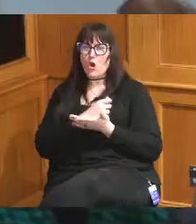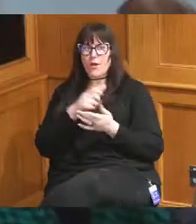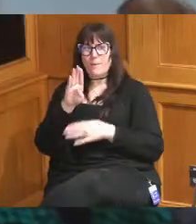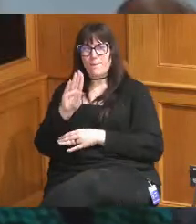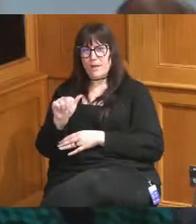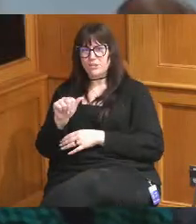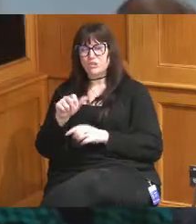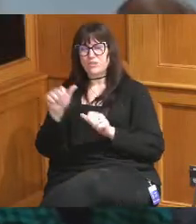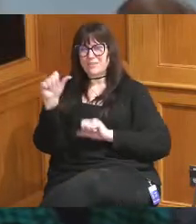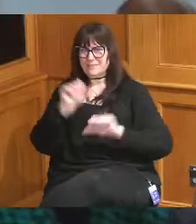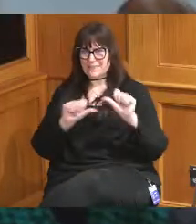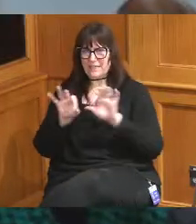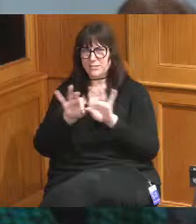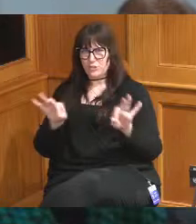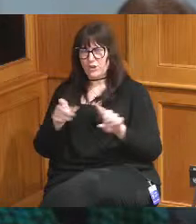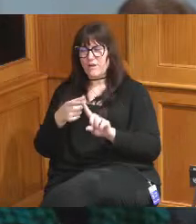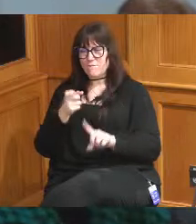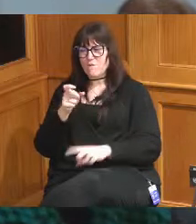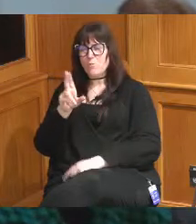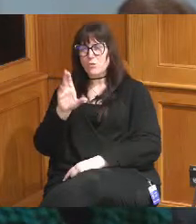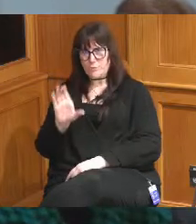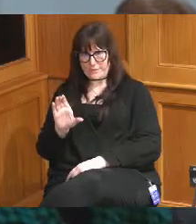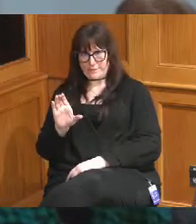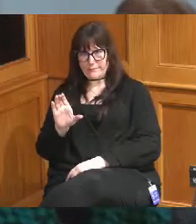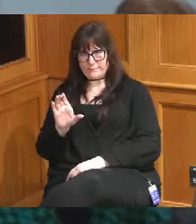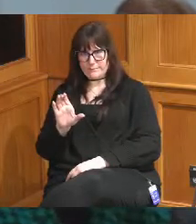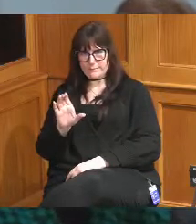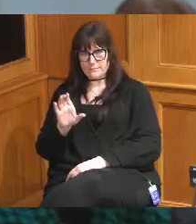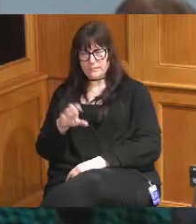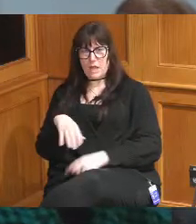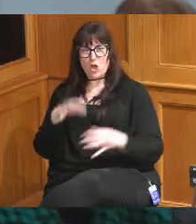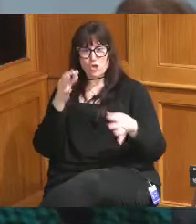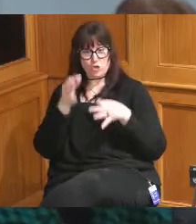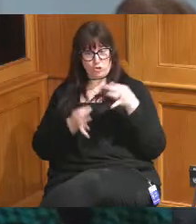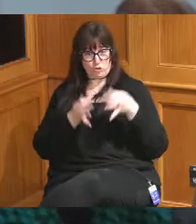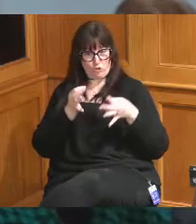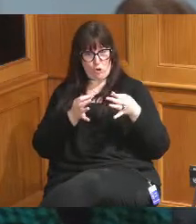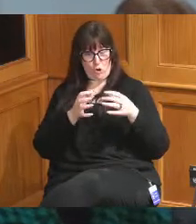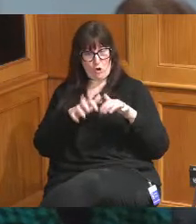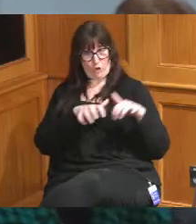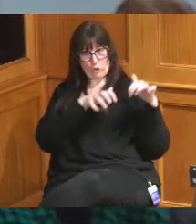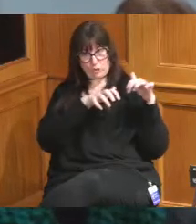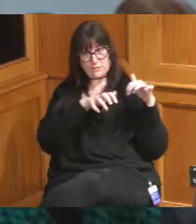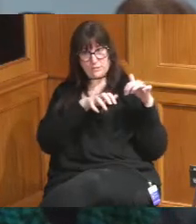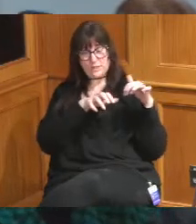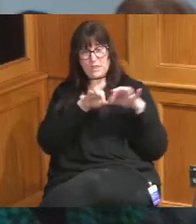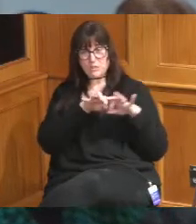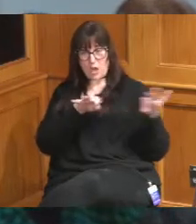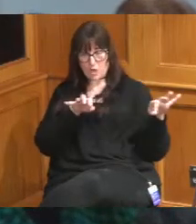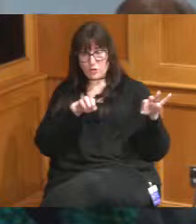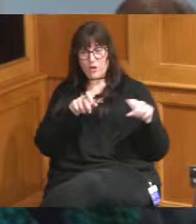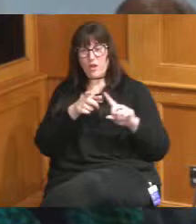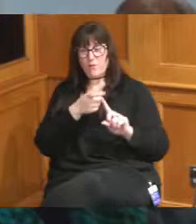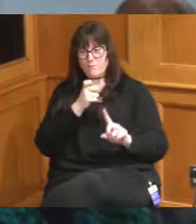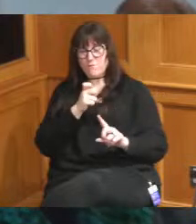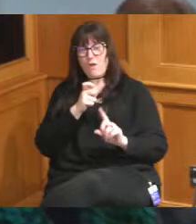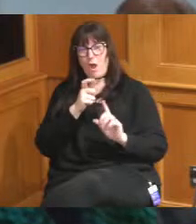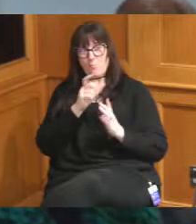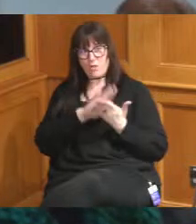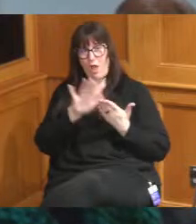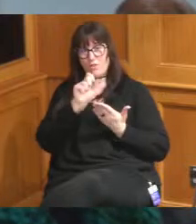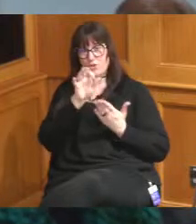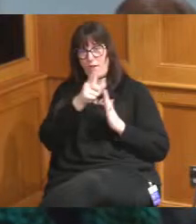degree from the University of Cincinnati and a Juris Doctorate from the University of Cincinnati College of Law,